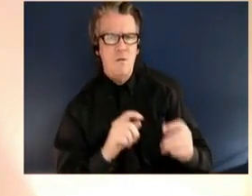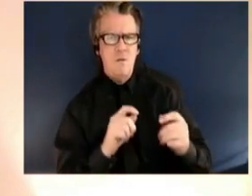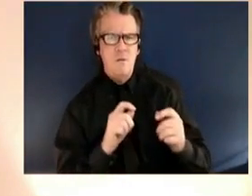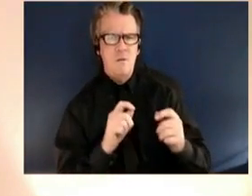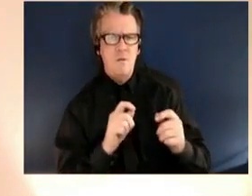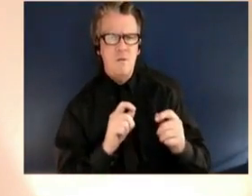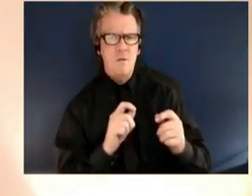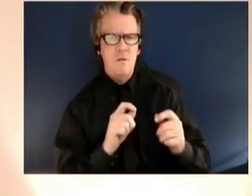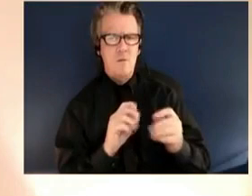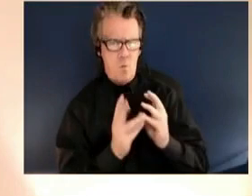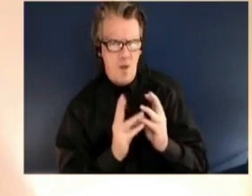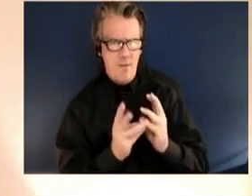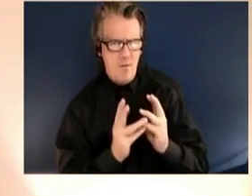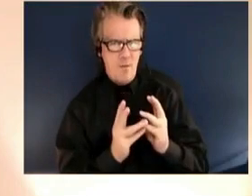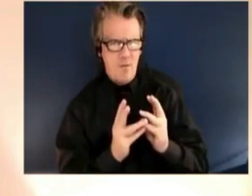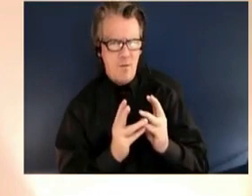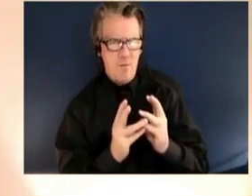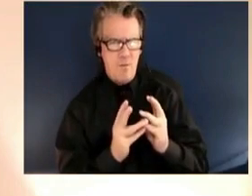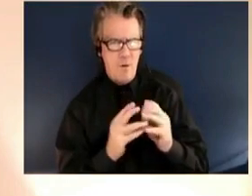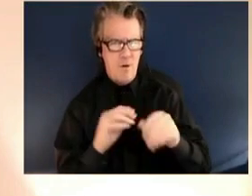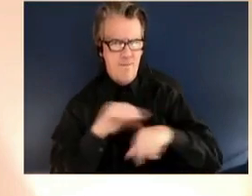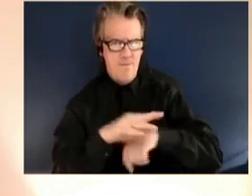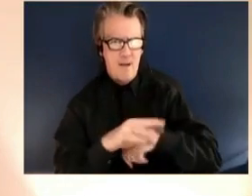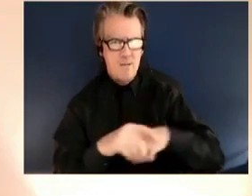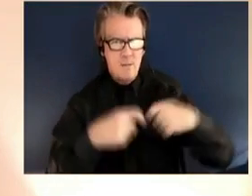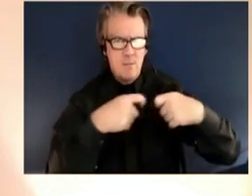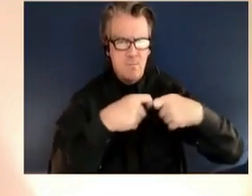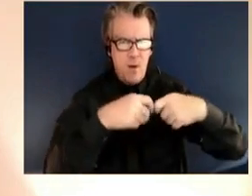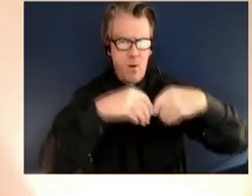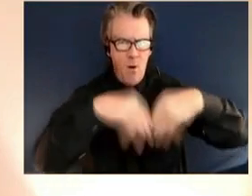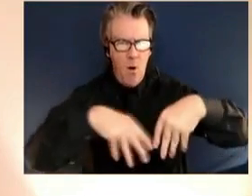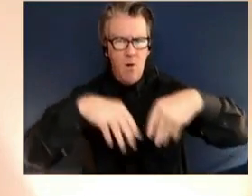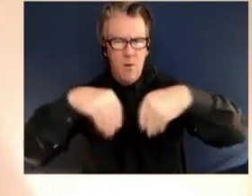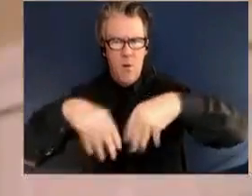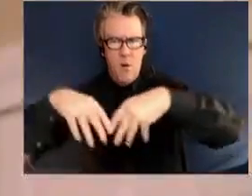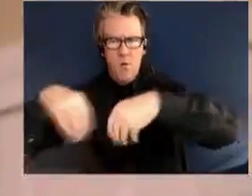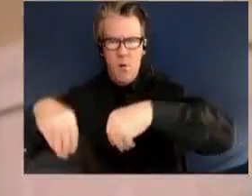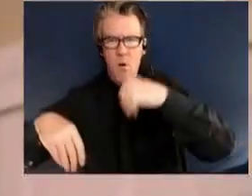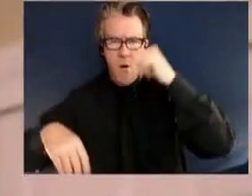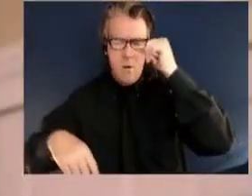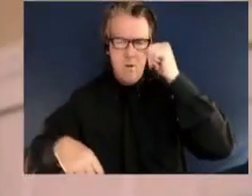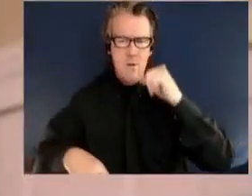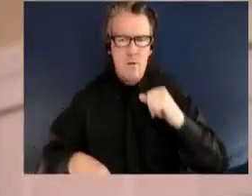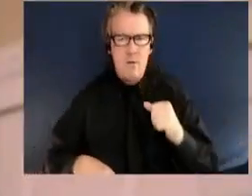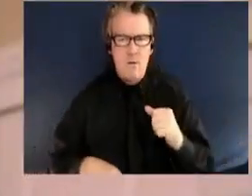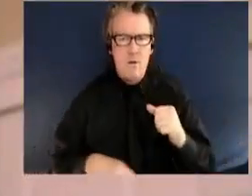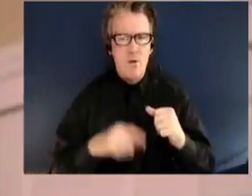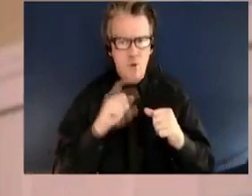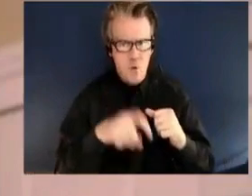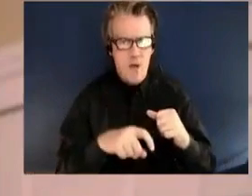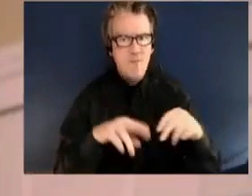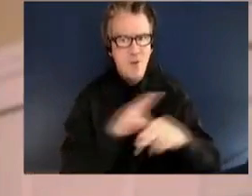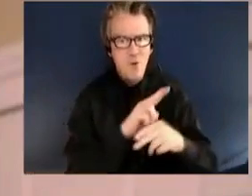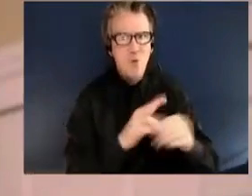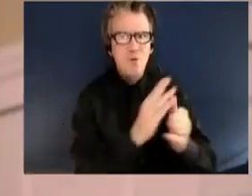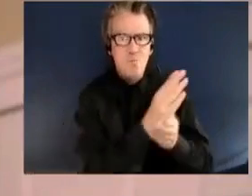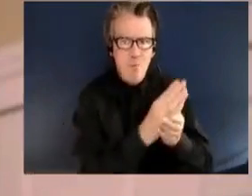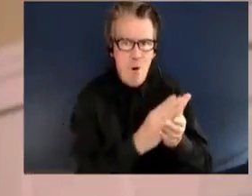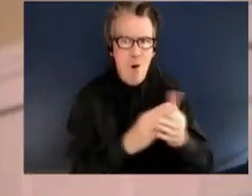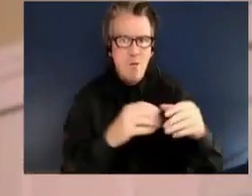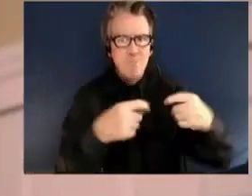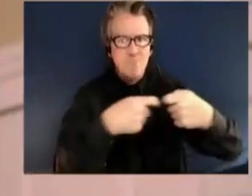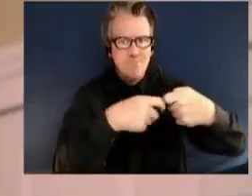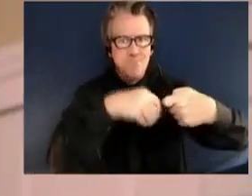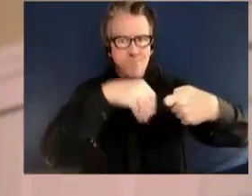the weather clears and then we flip a switch. Can you talk a little bit about that restoration process and what goes into that and why some